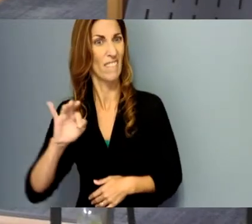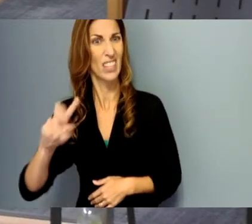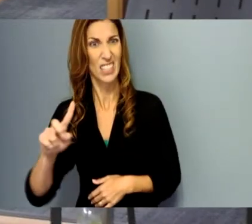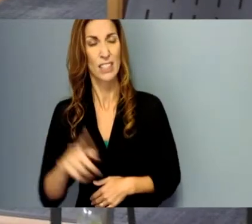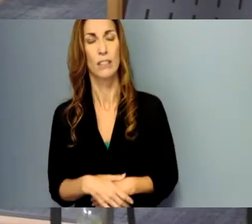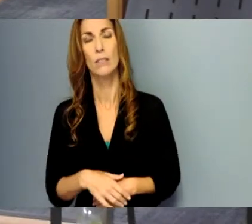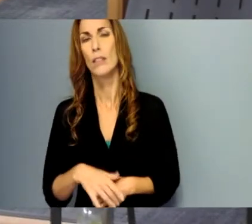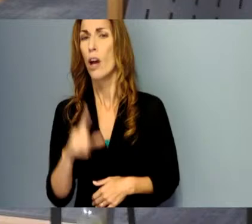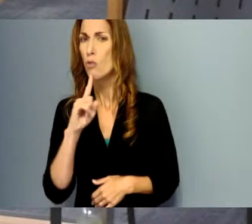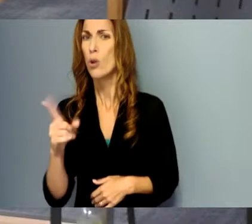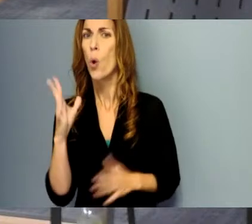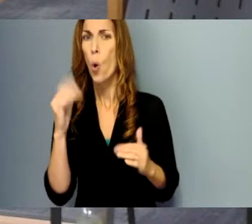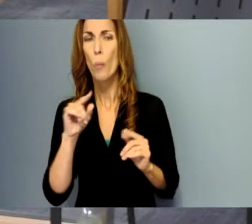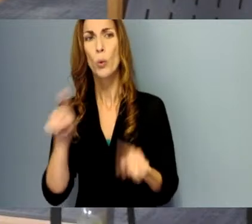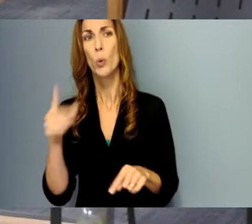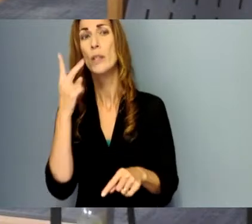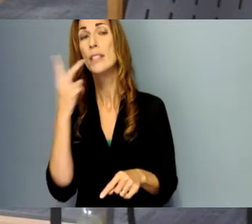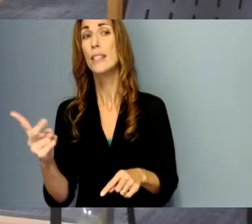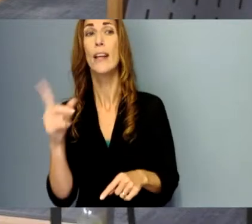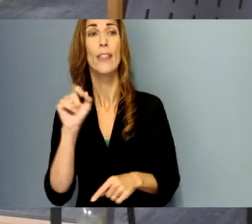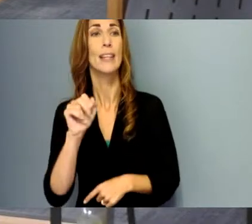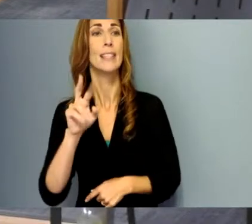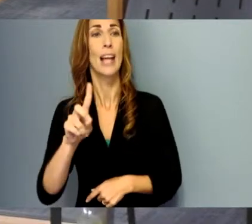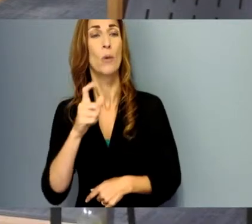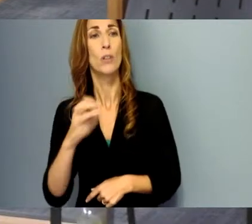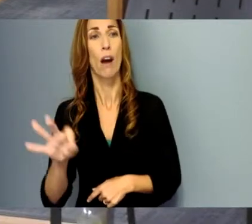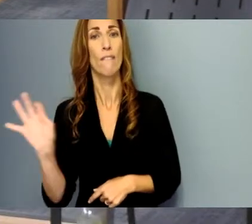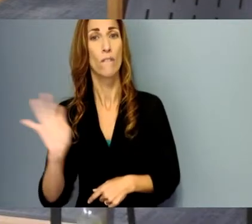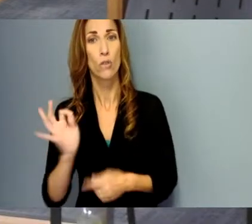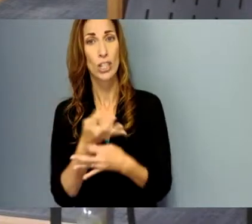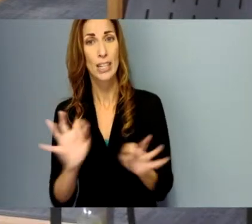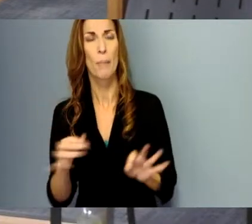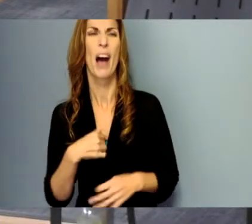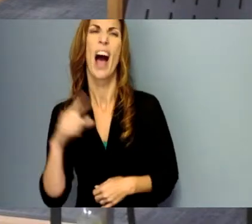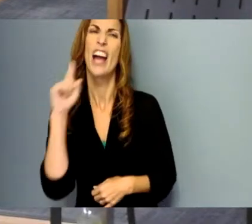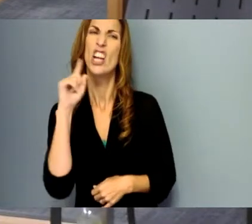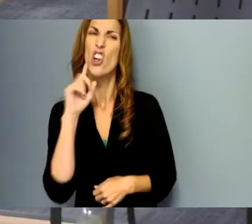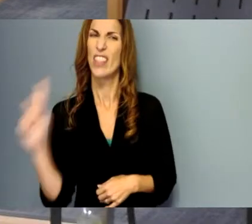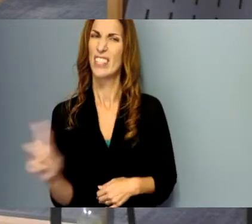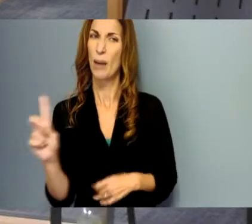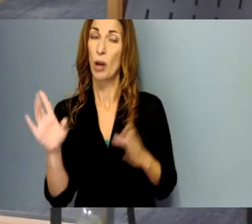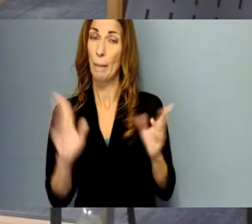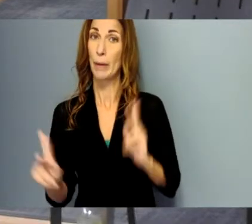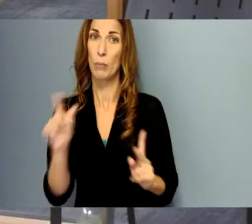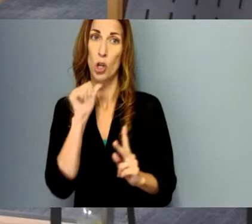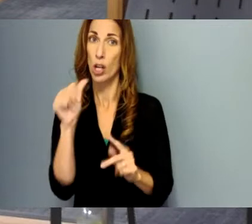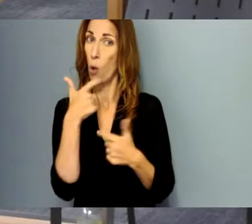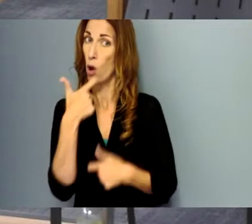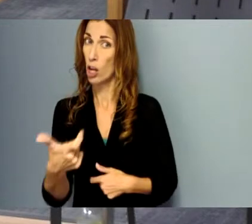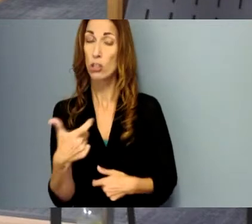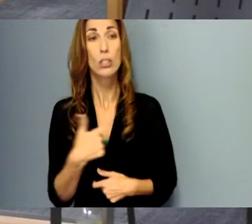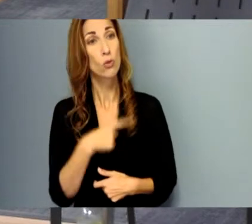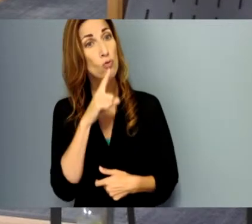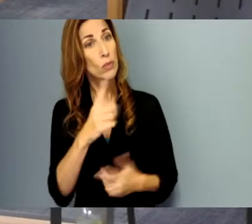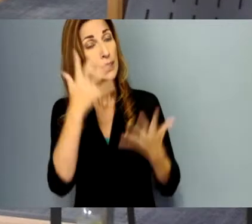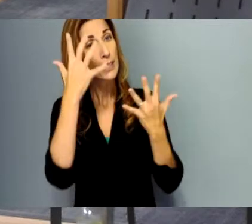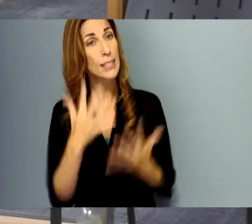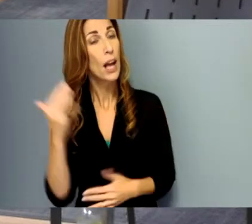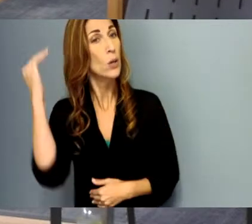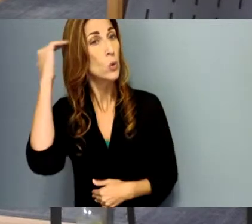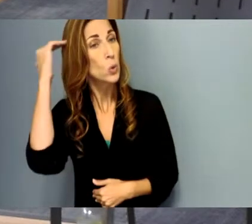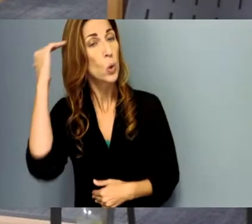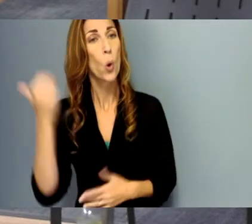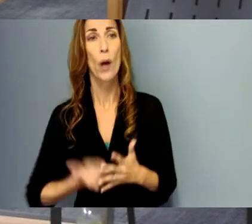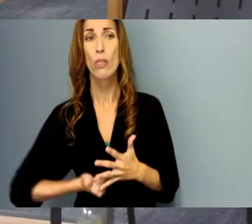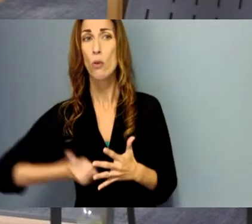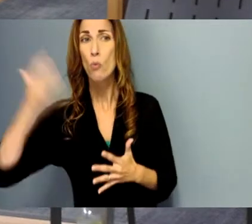you go see The Sound of Freedom. I hear the Democrats aren't watching it. It's really sad to know in the